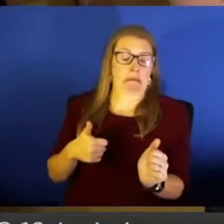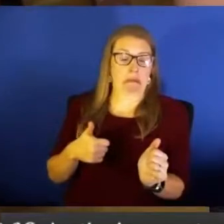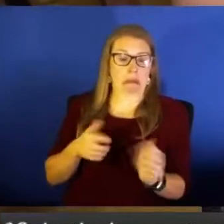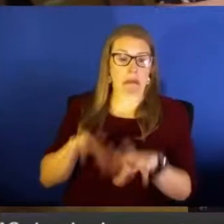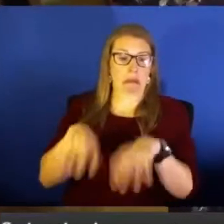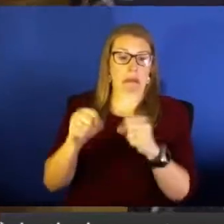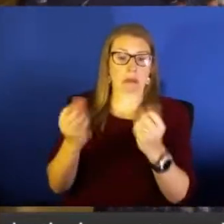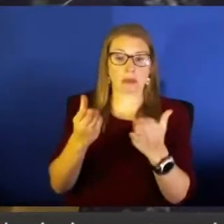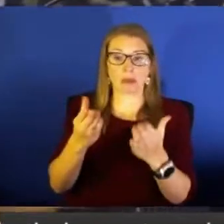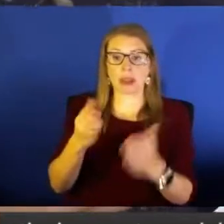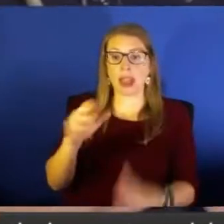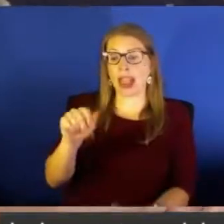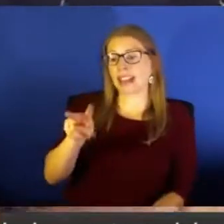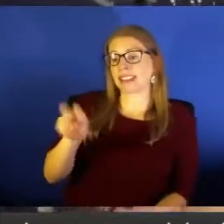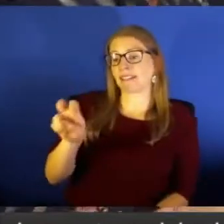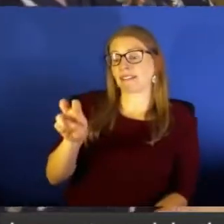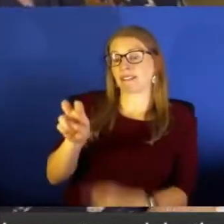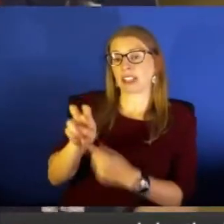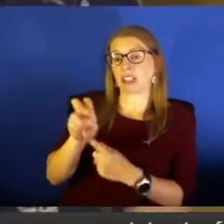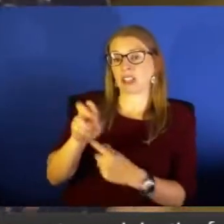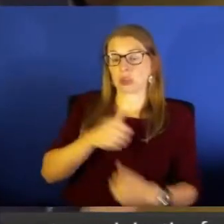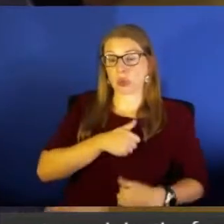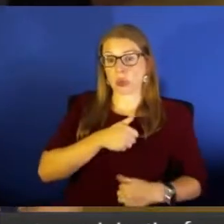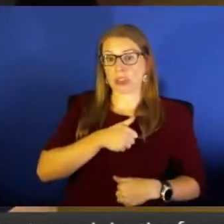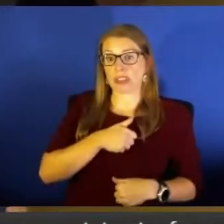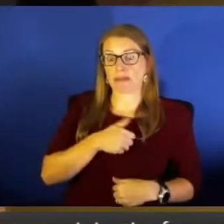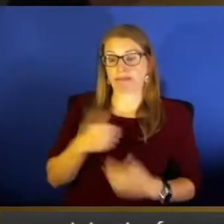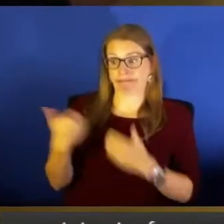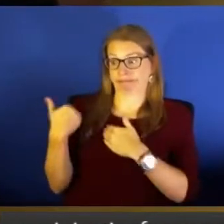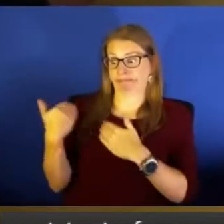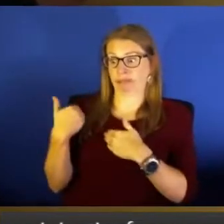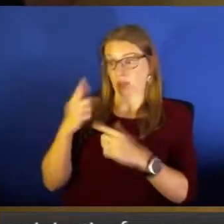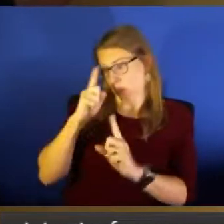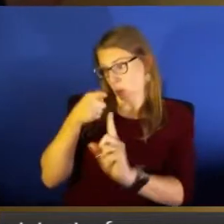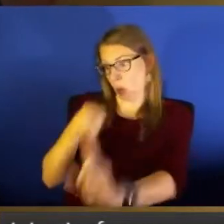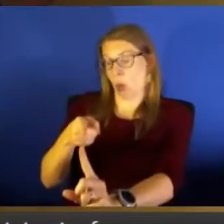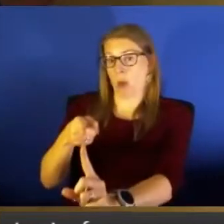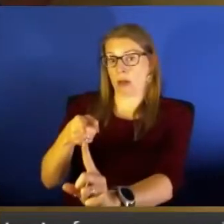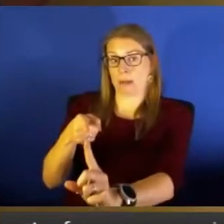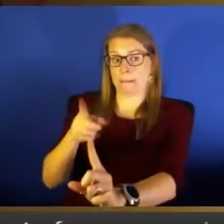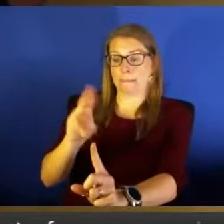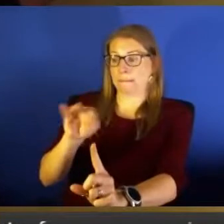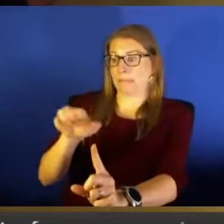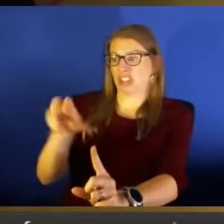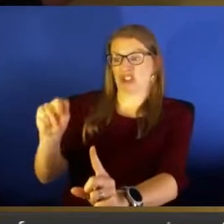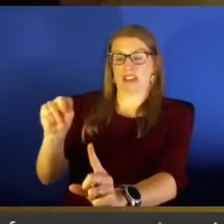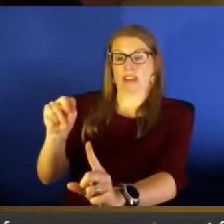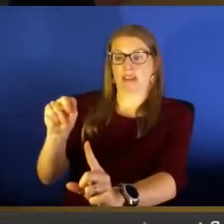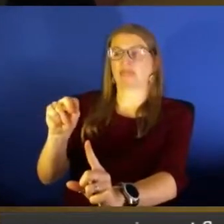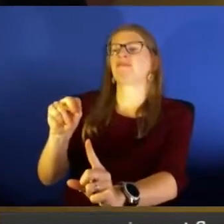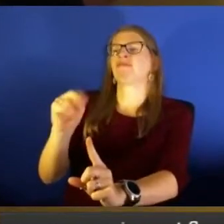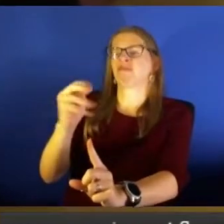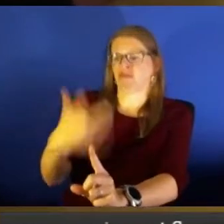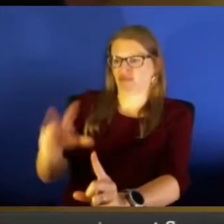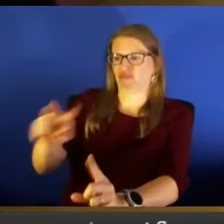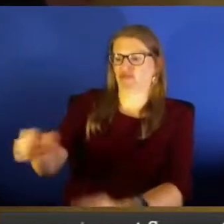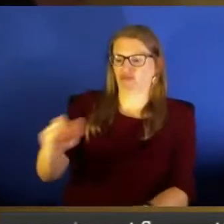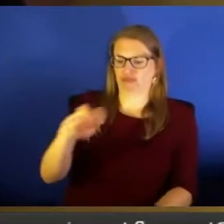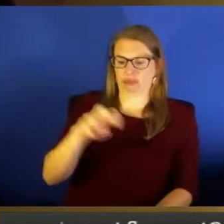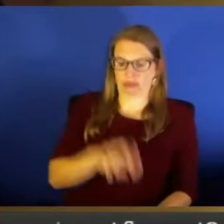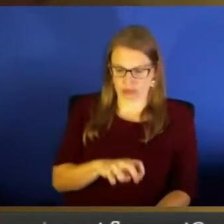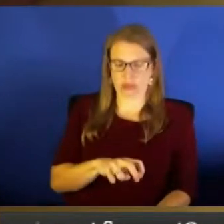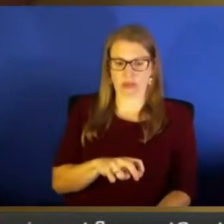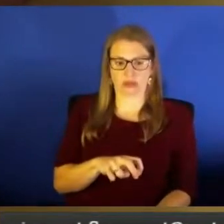you're in the service, your goal is the mission, and then as you come out of service, it's then you need